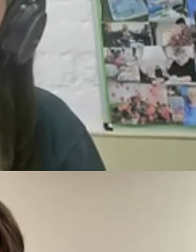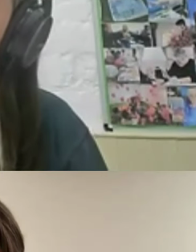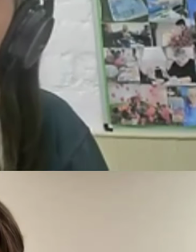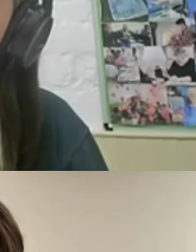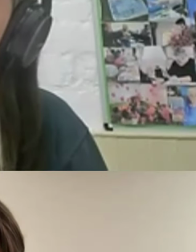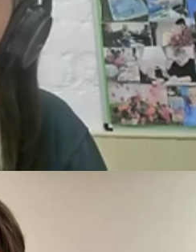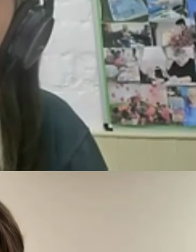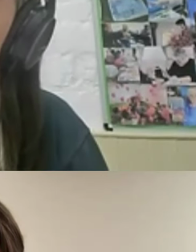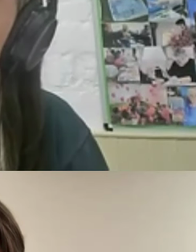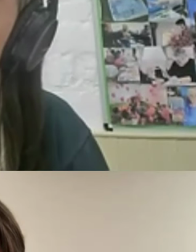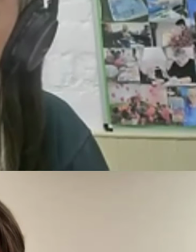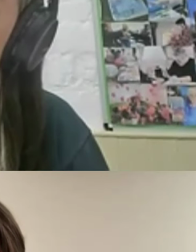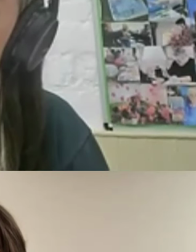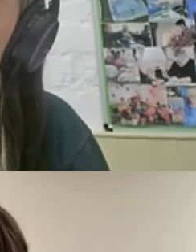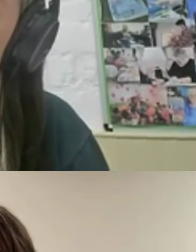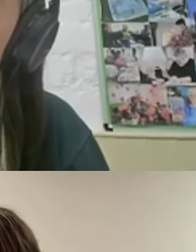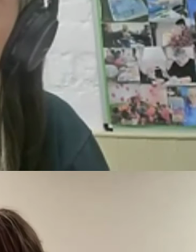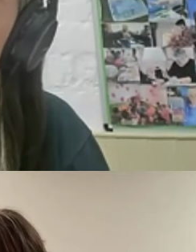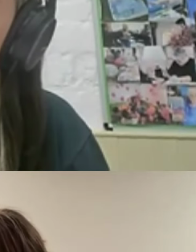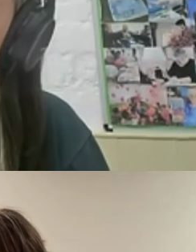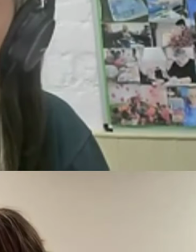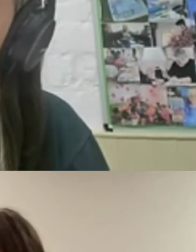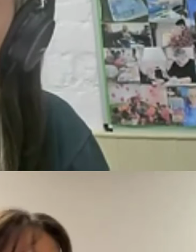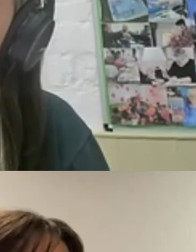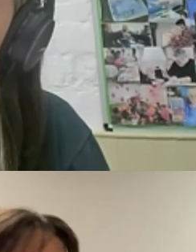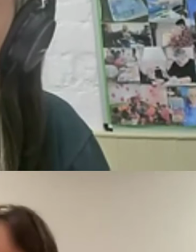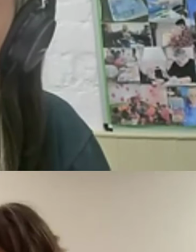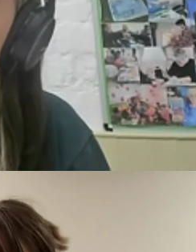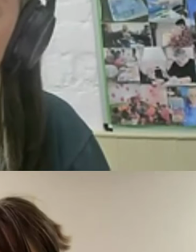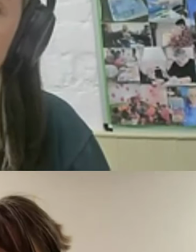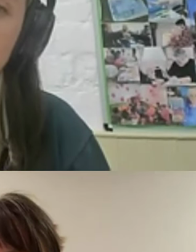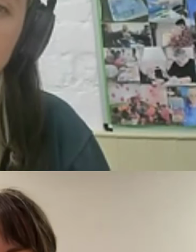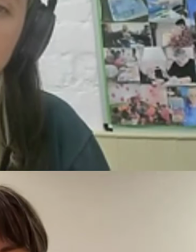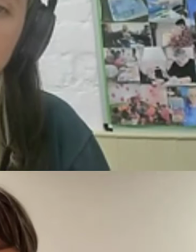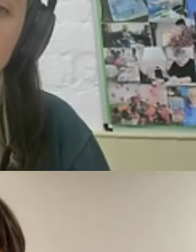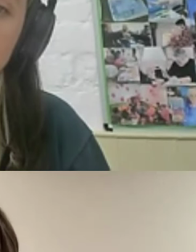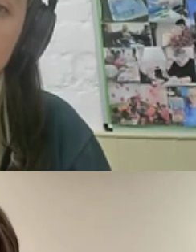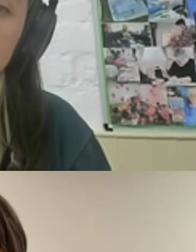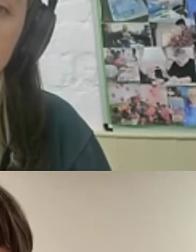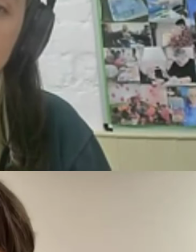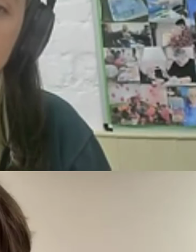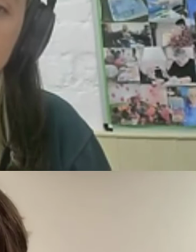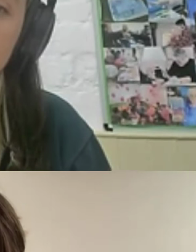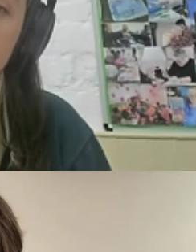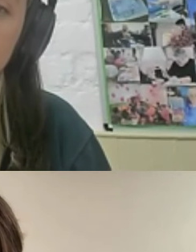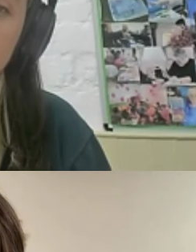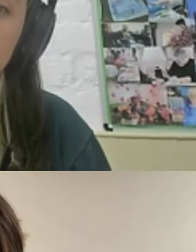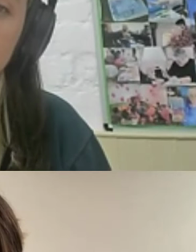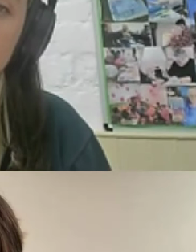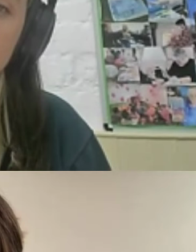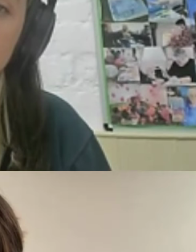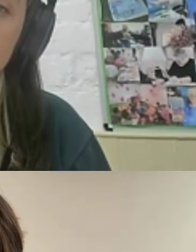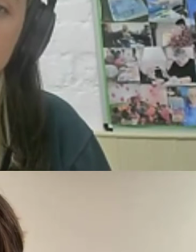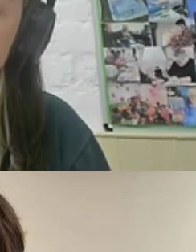that, talking about CPPs, is that of course that people have to work in different places within those